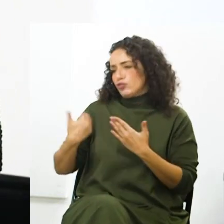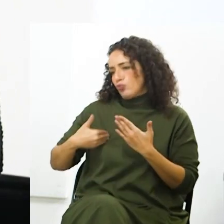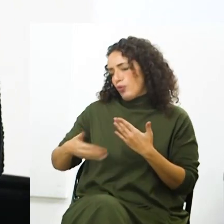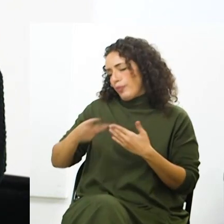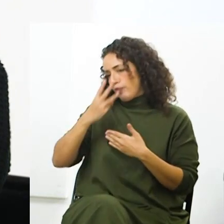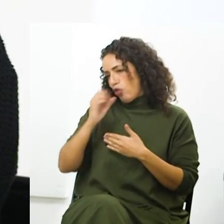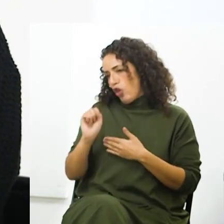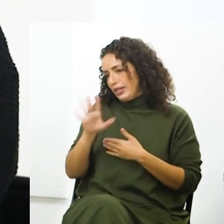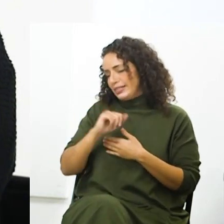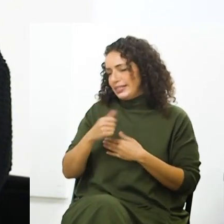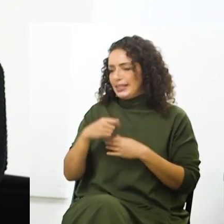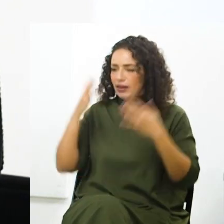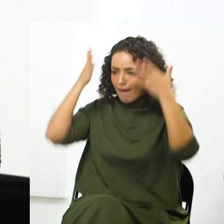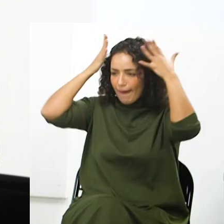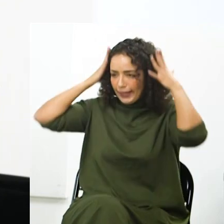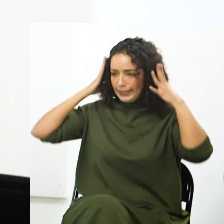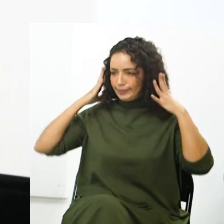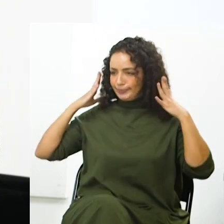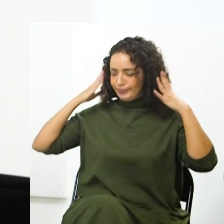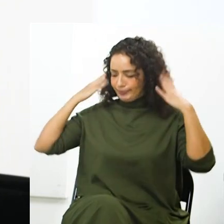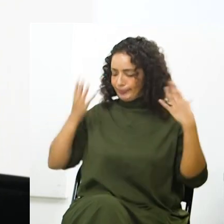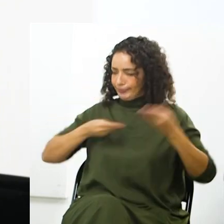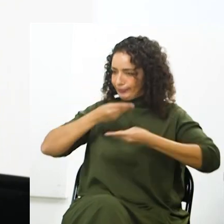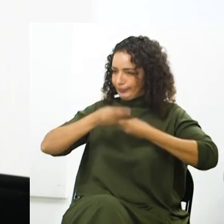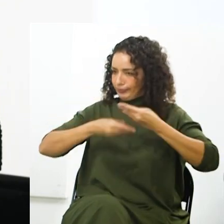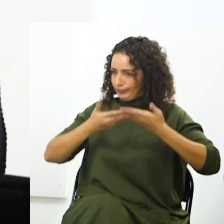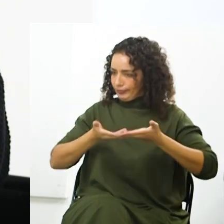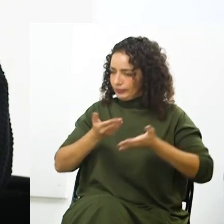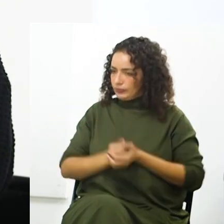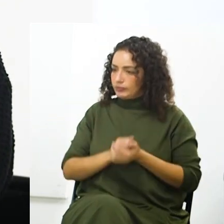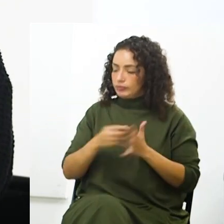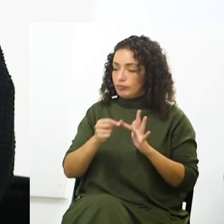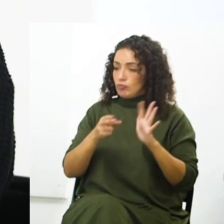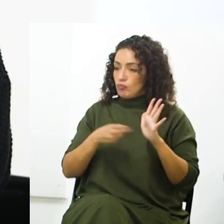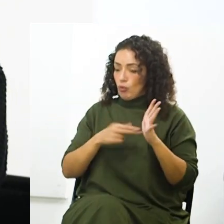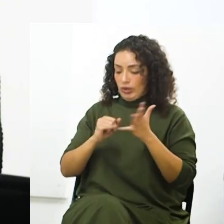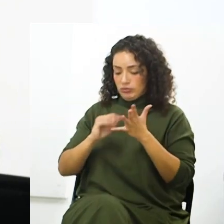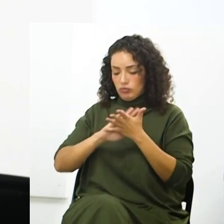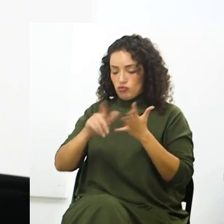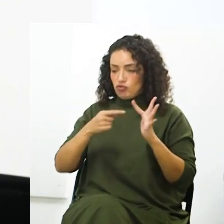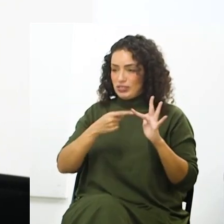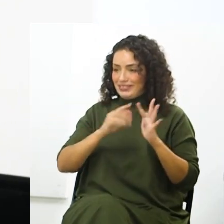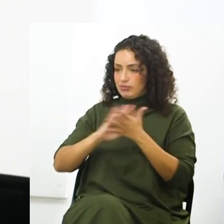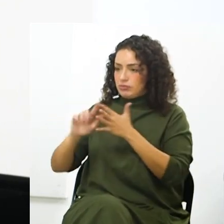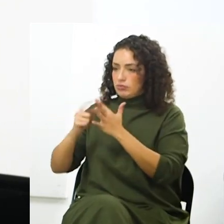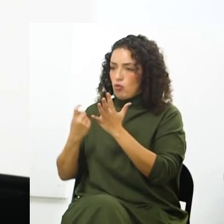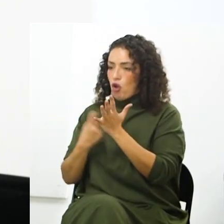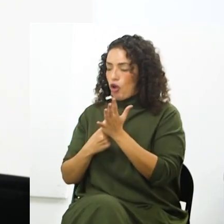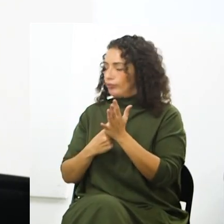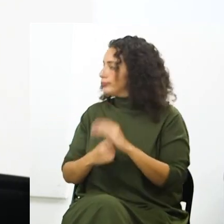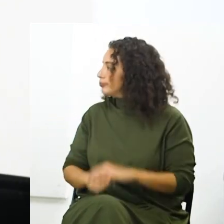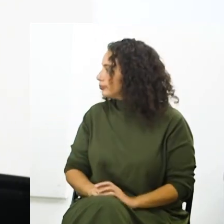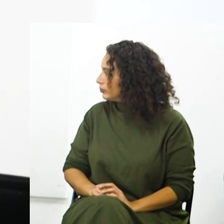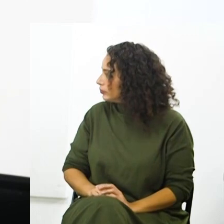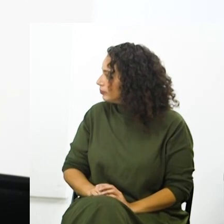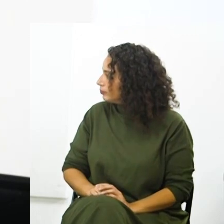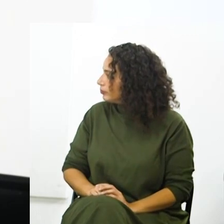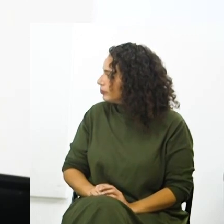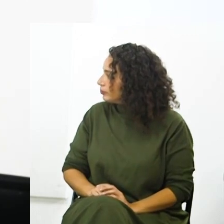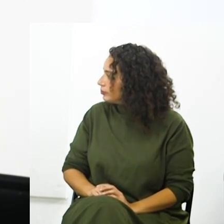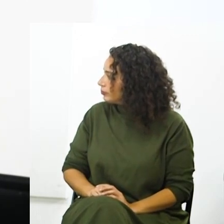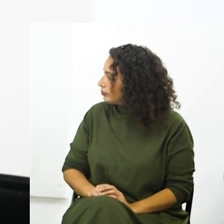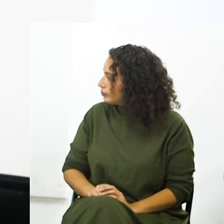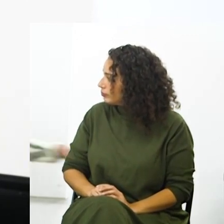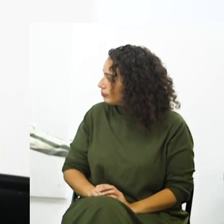hair bulb. And I will start. My pronouns are she and her. So I'm going to start